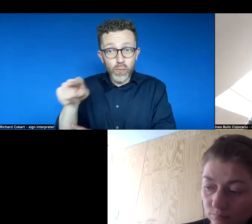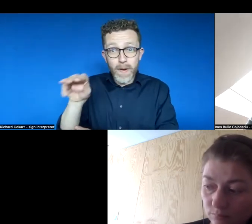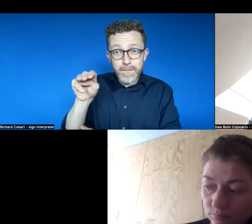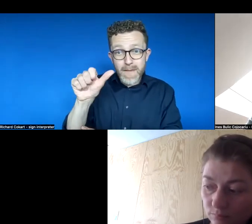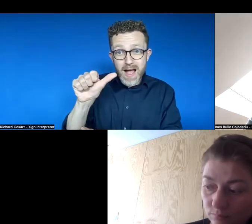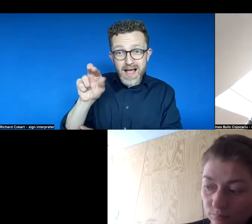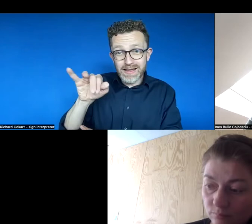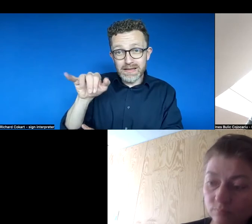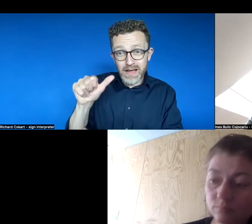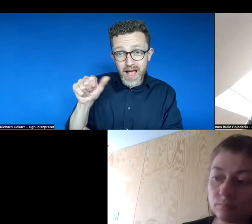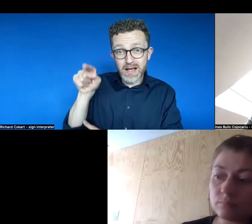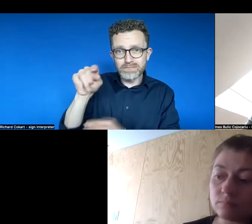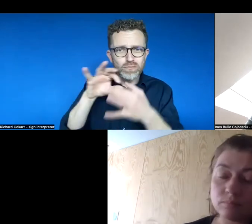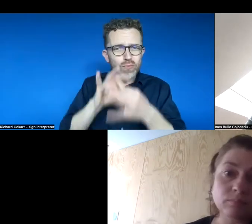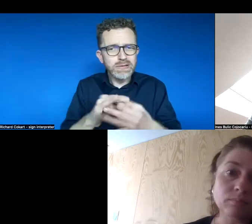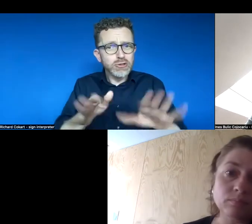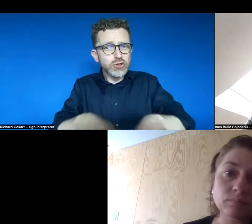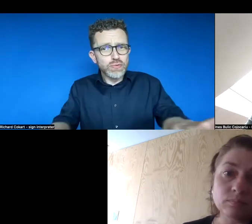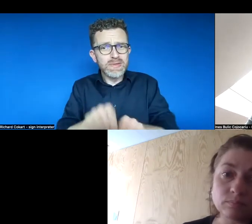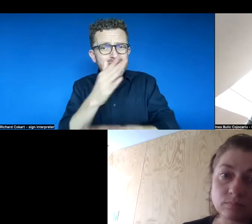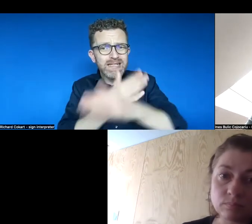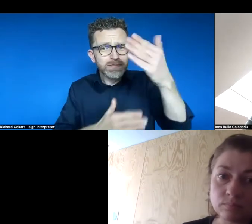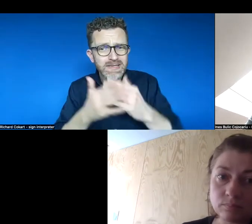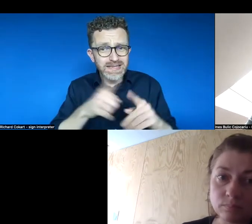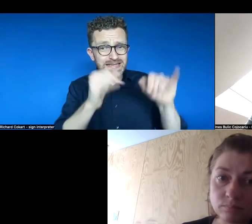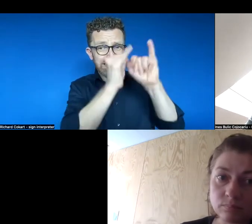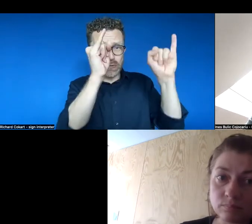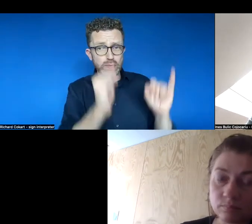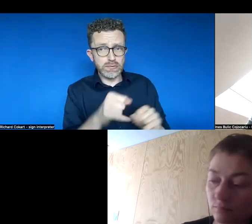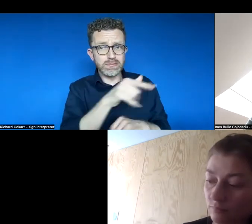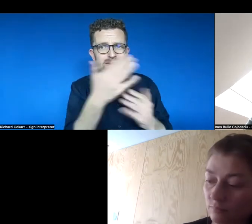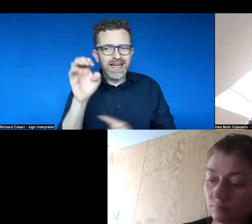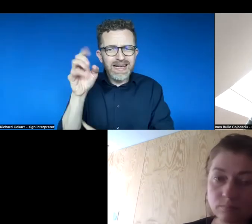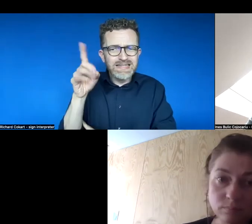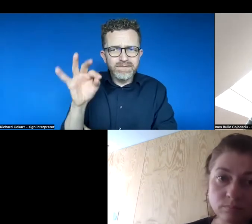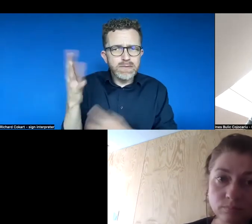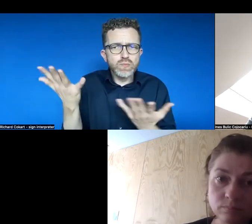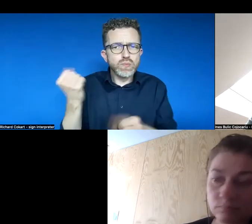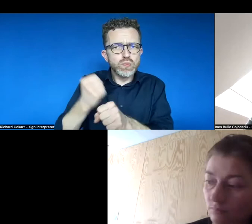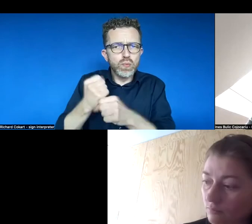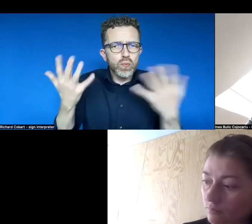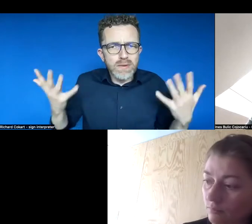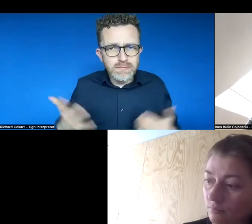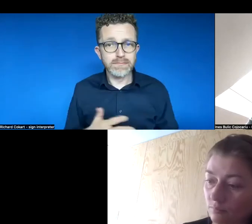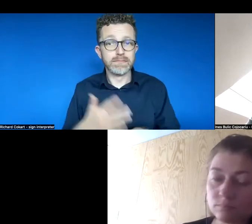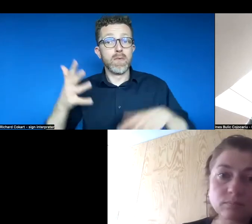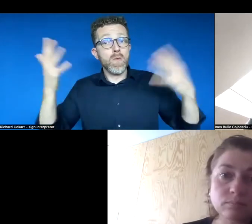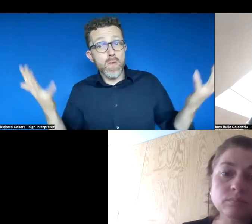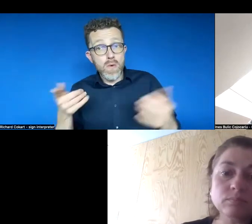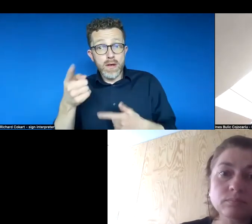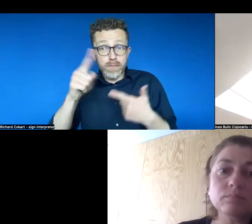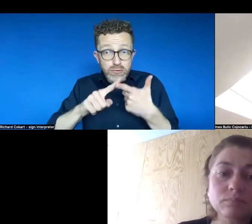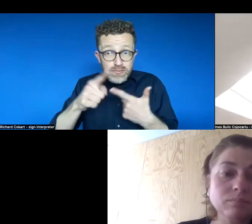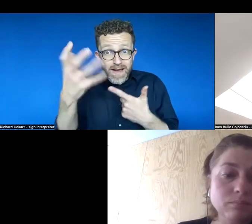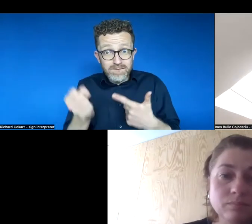information to share, insights, or just in terms of what you think needs to be done. So the floor is